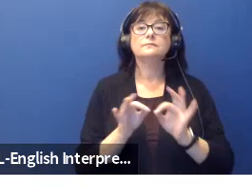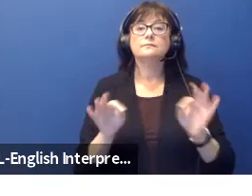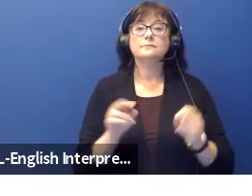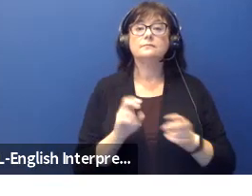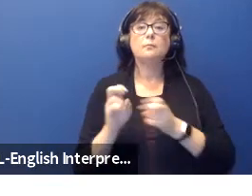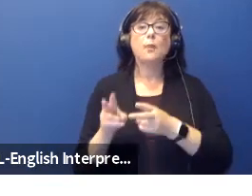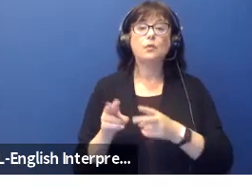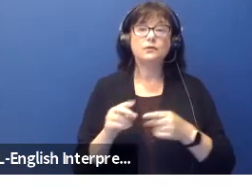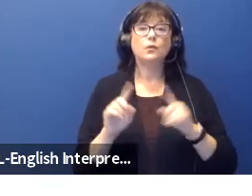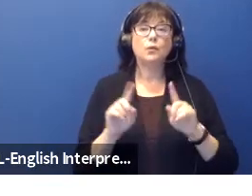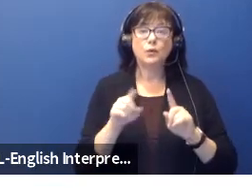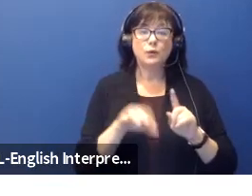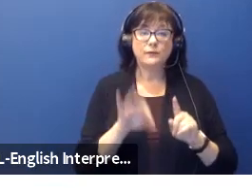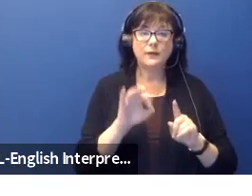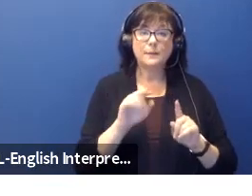are